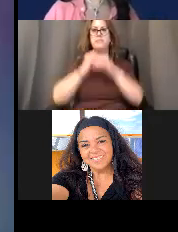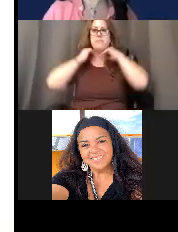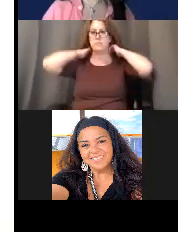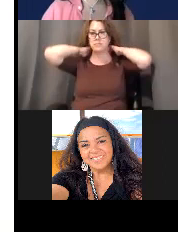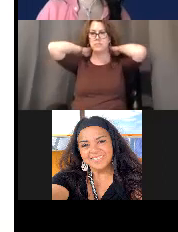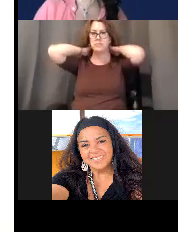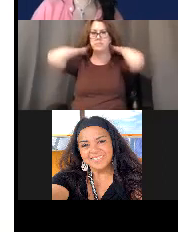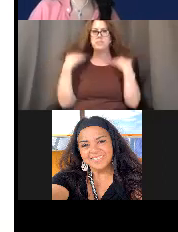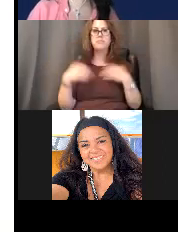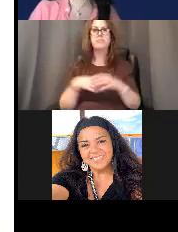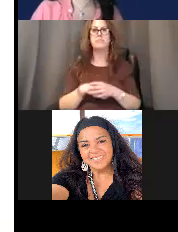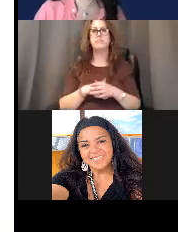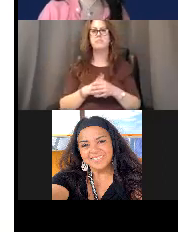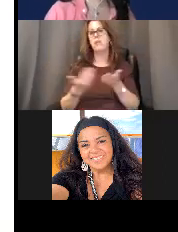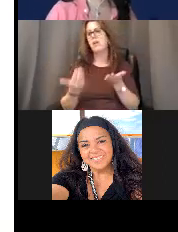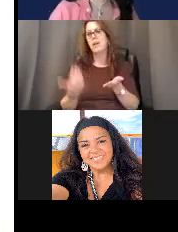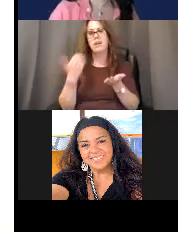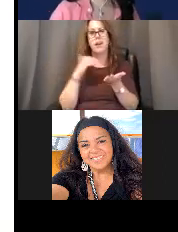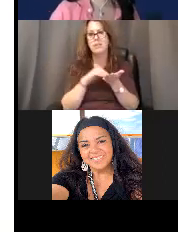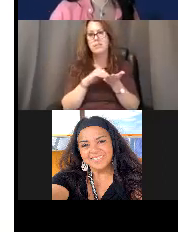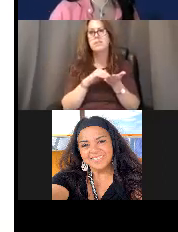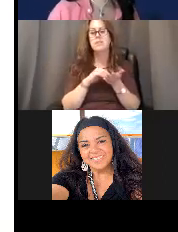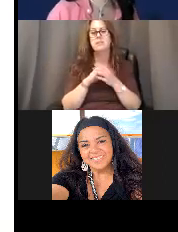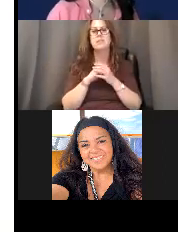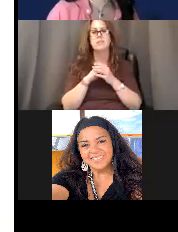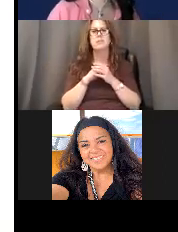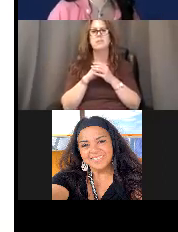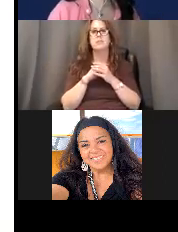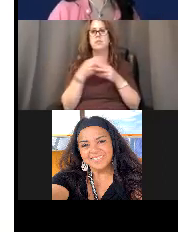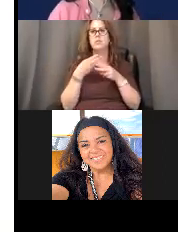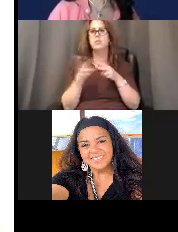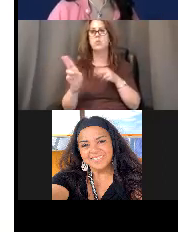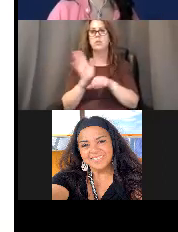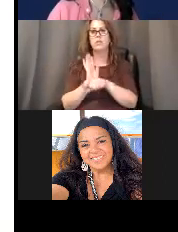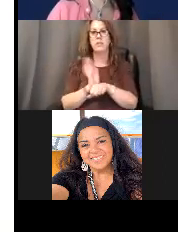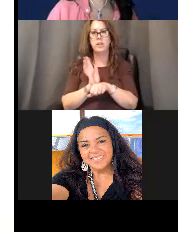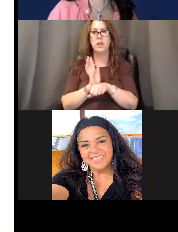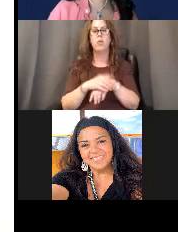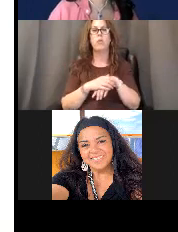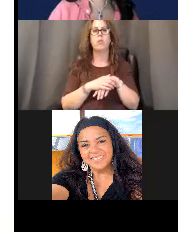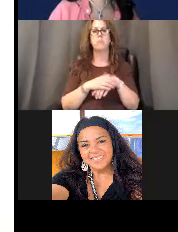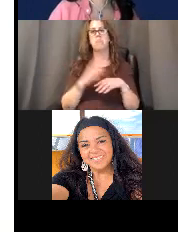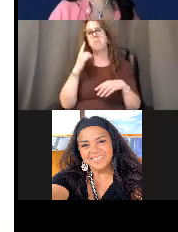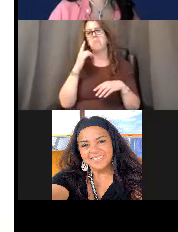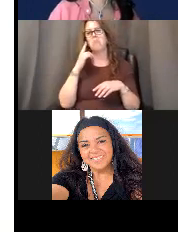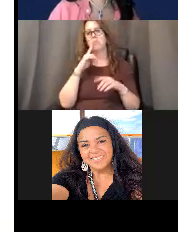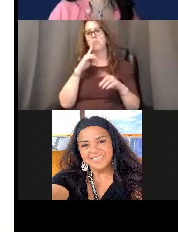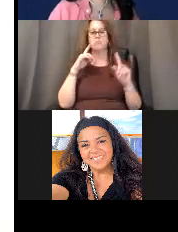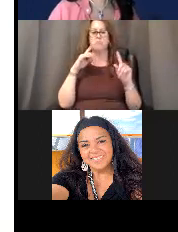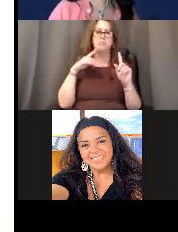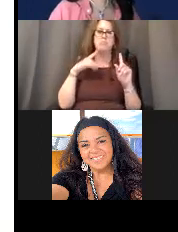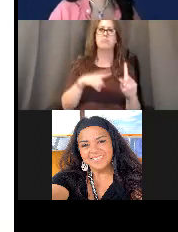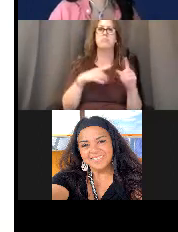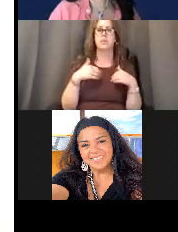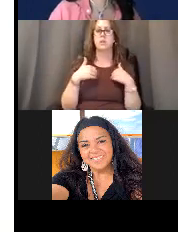it. So yeah, and just again, just a short video, and again, really for a little bit of a younger audience in the sense of, not that we know